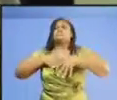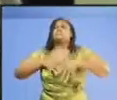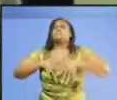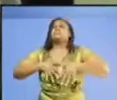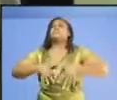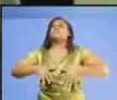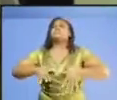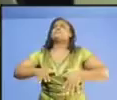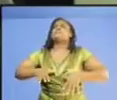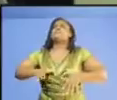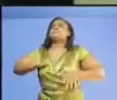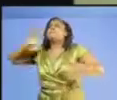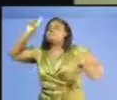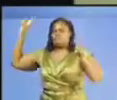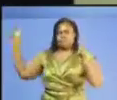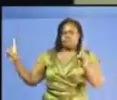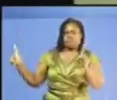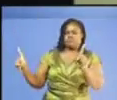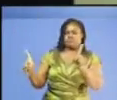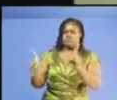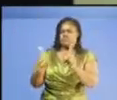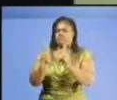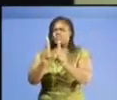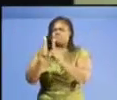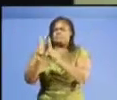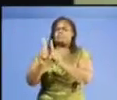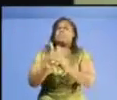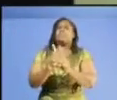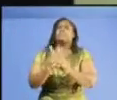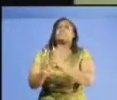you are close like no other.